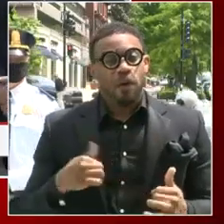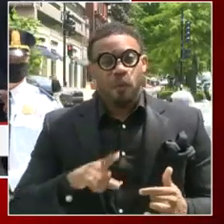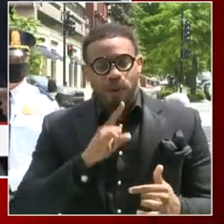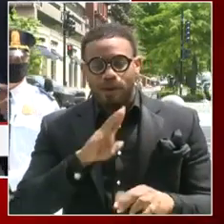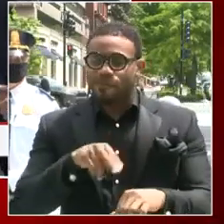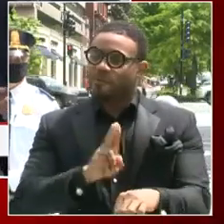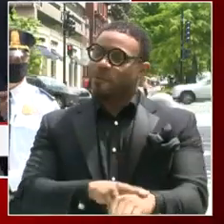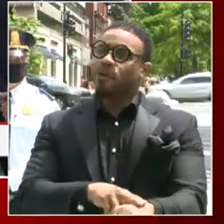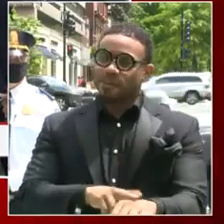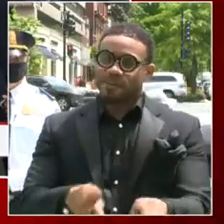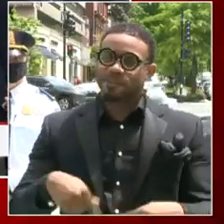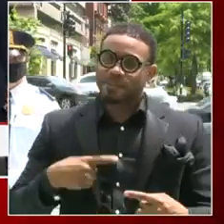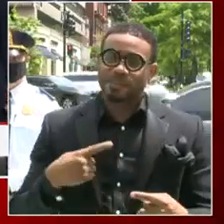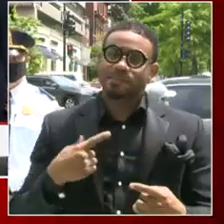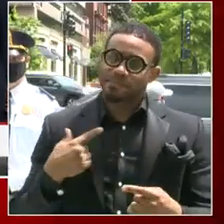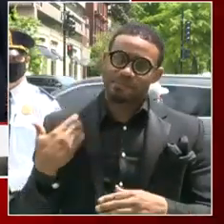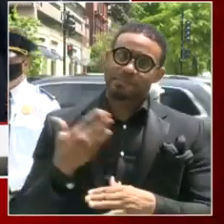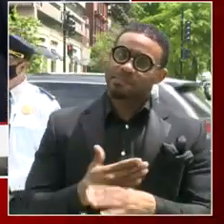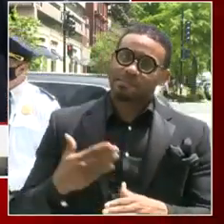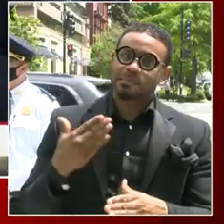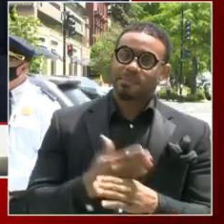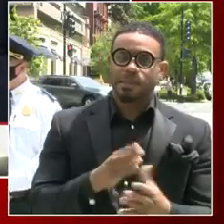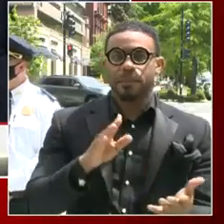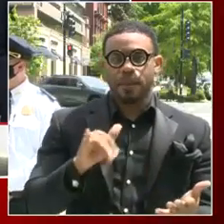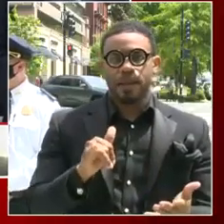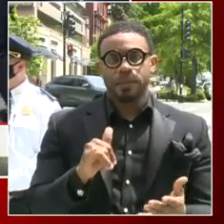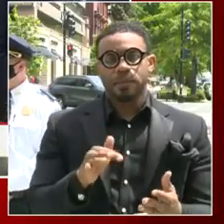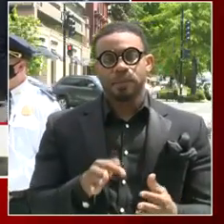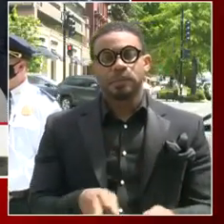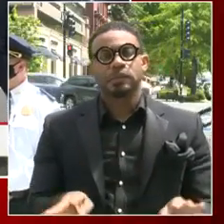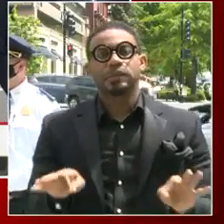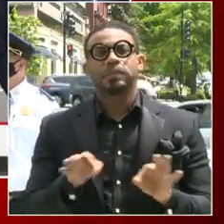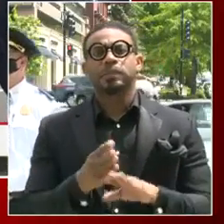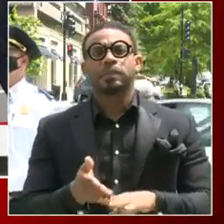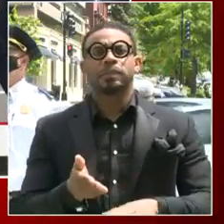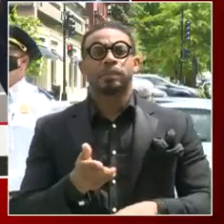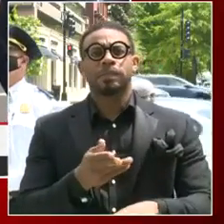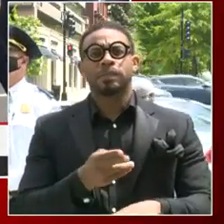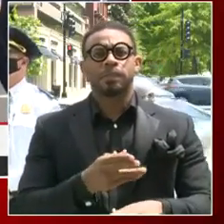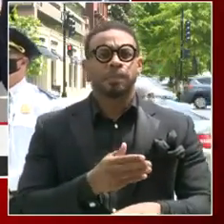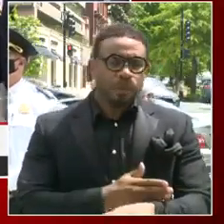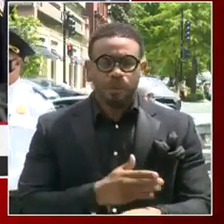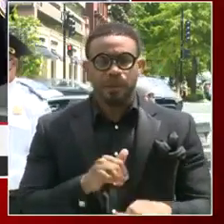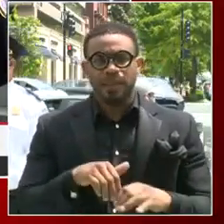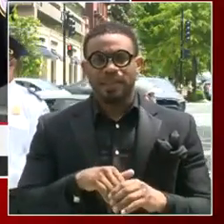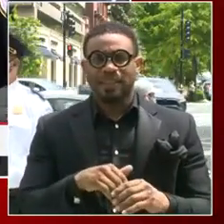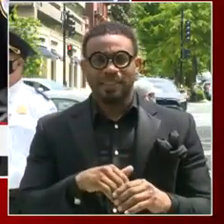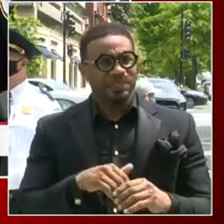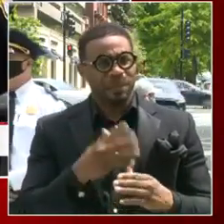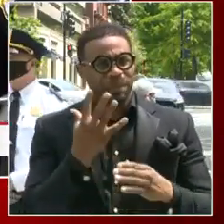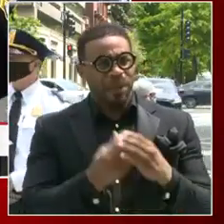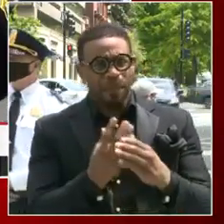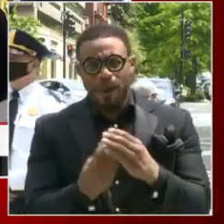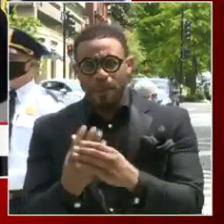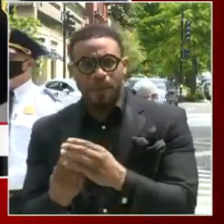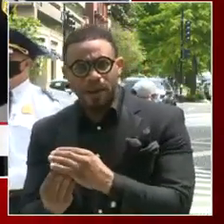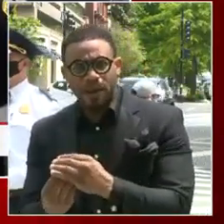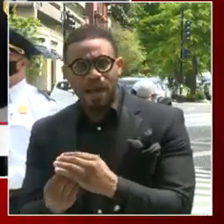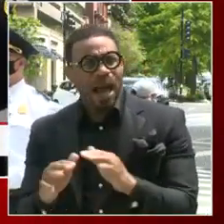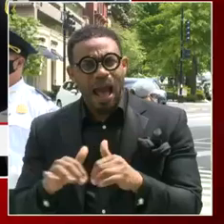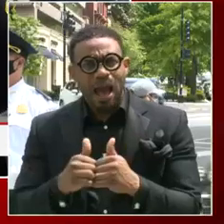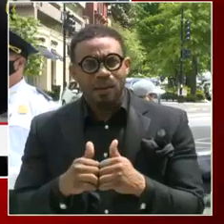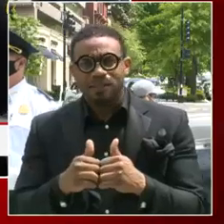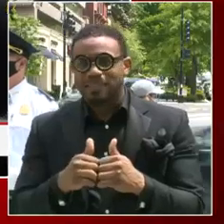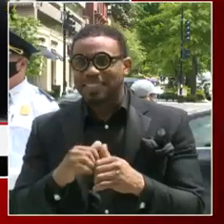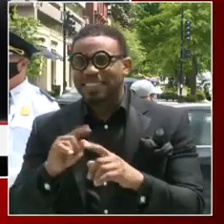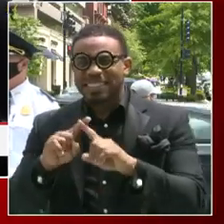of course, have been troubled by the significant increase in the number of fatalities that we have